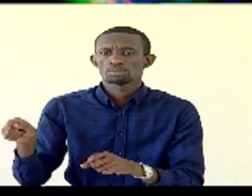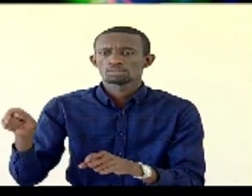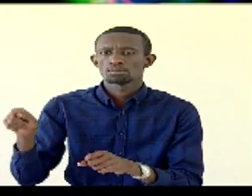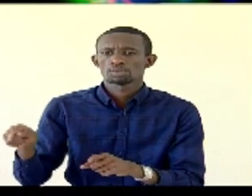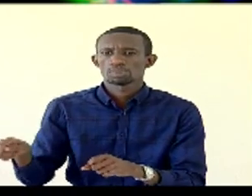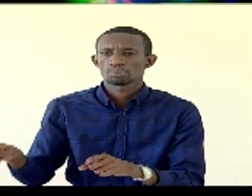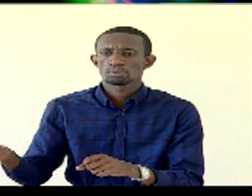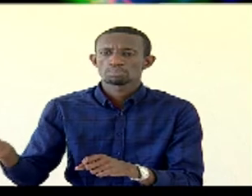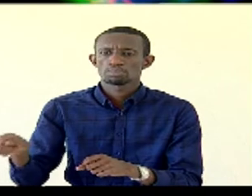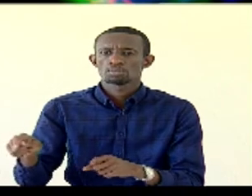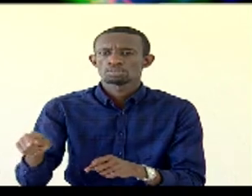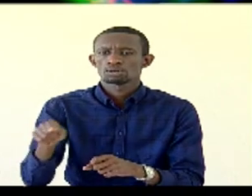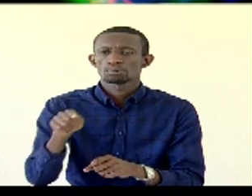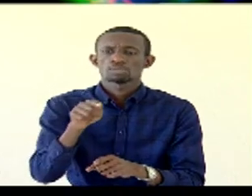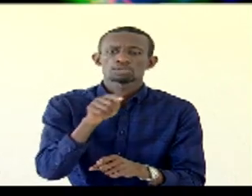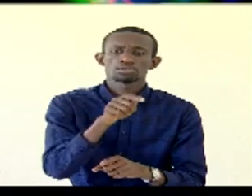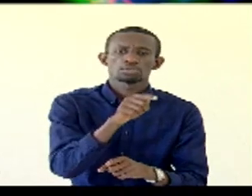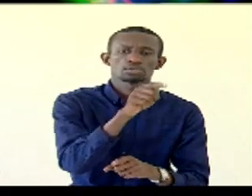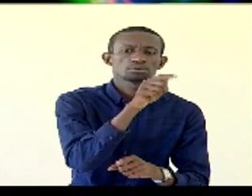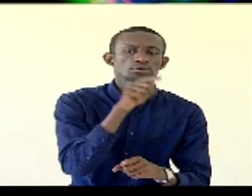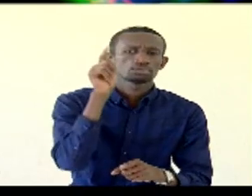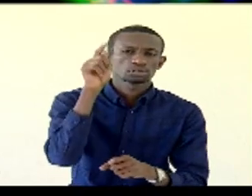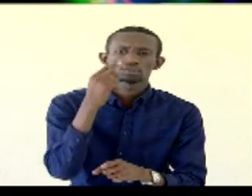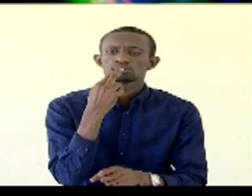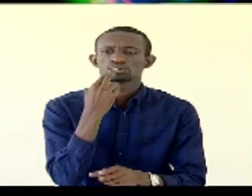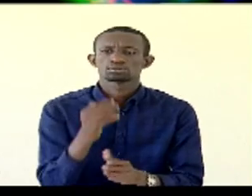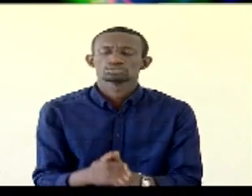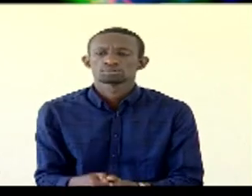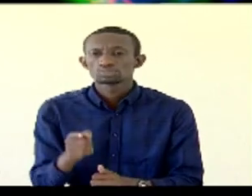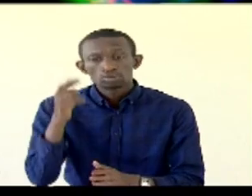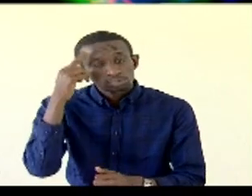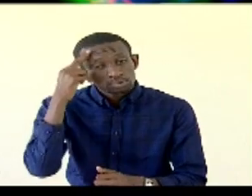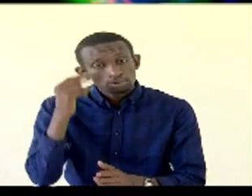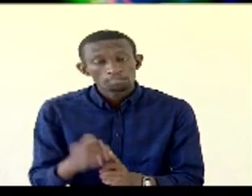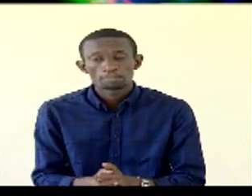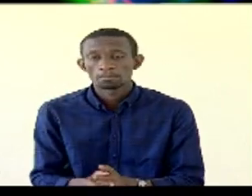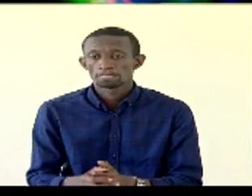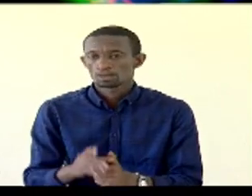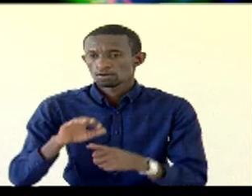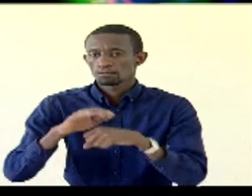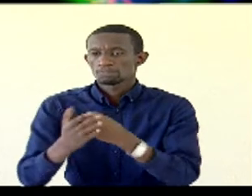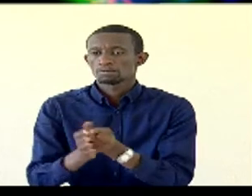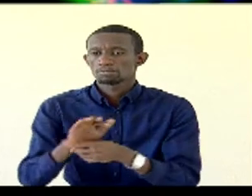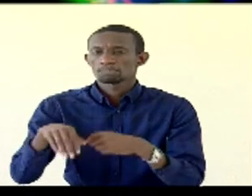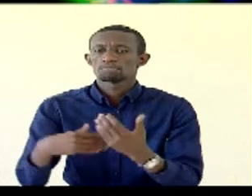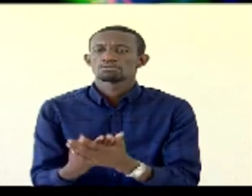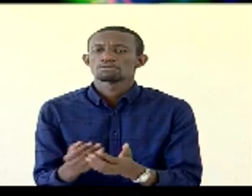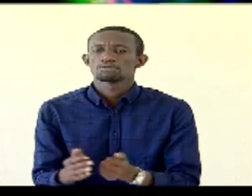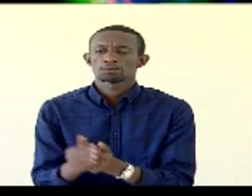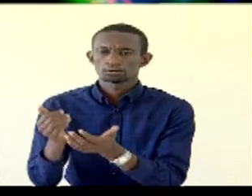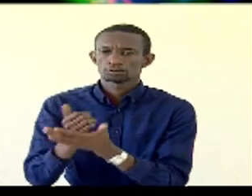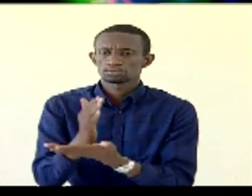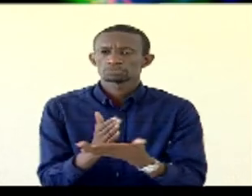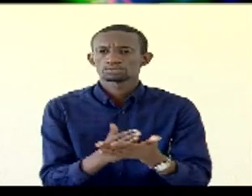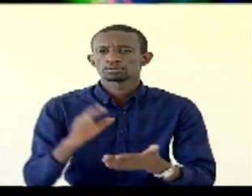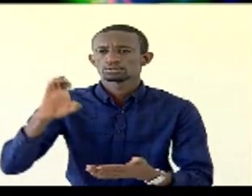here. But the question is, what about these other small dots? Remember, these are false images. This is not the actual representation of the cell.